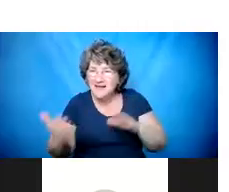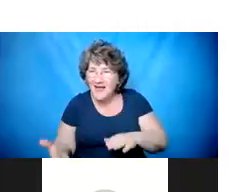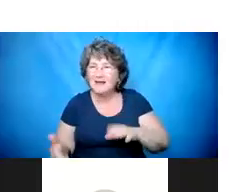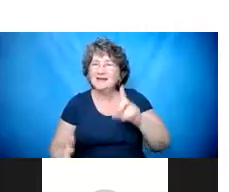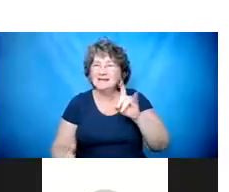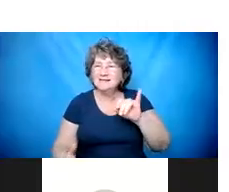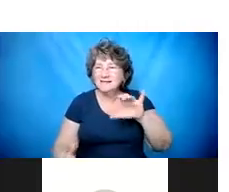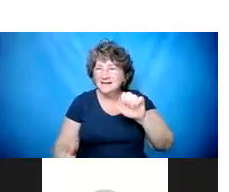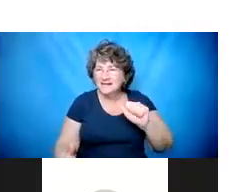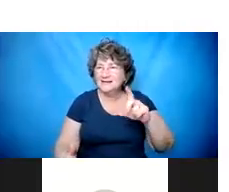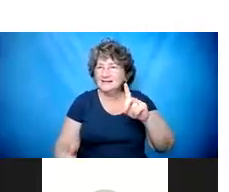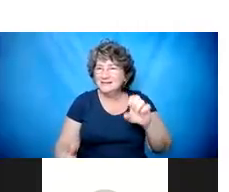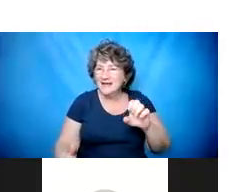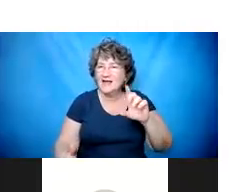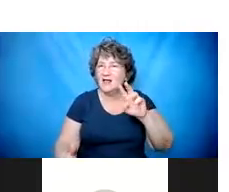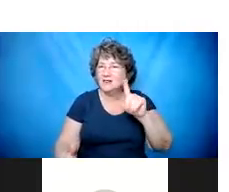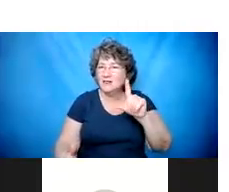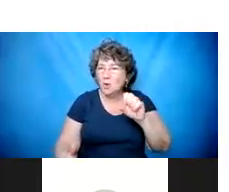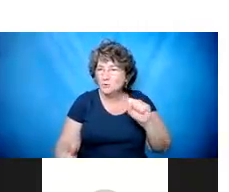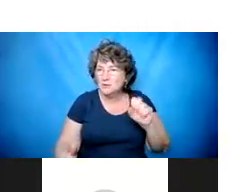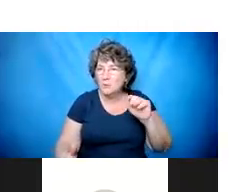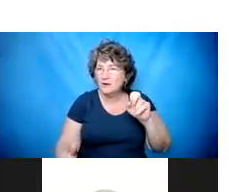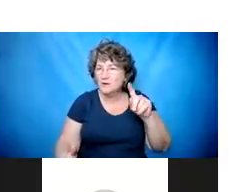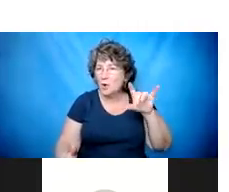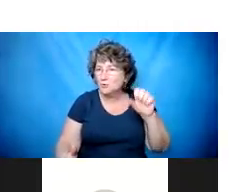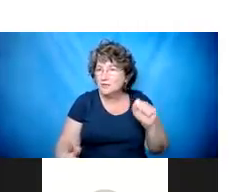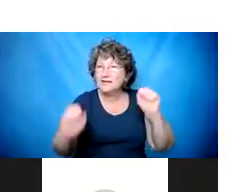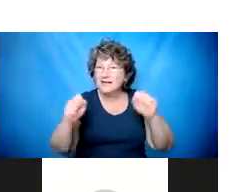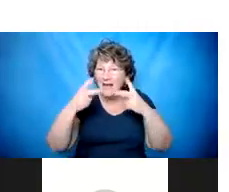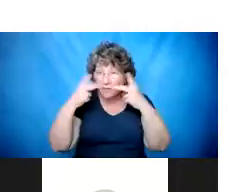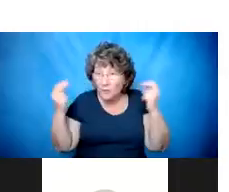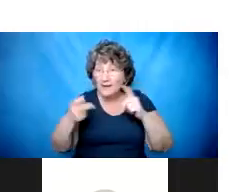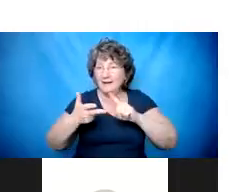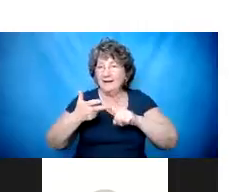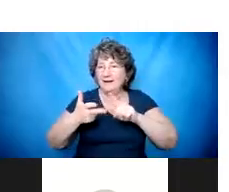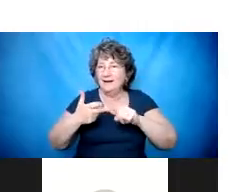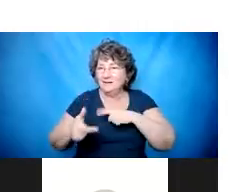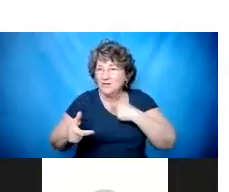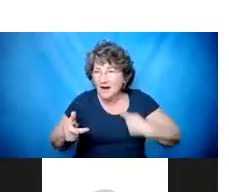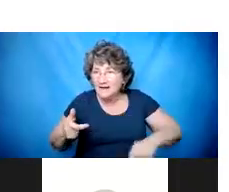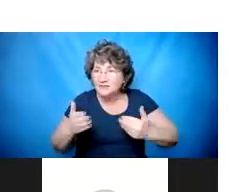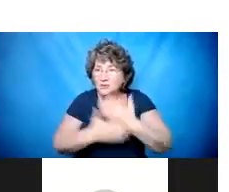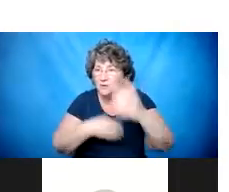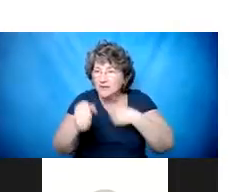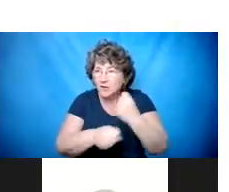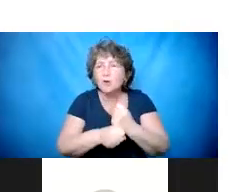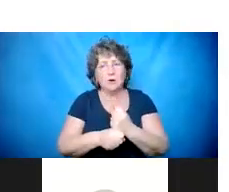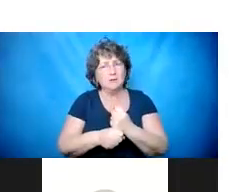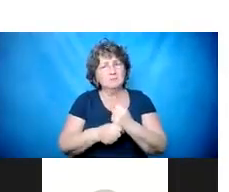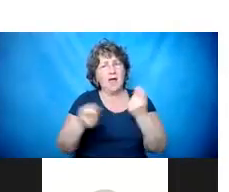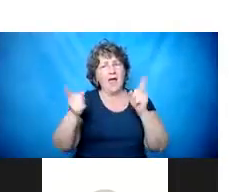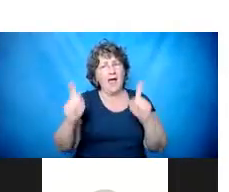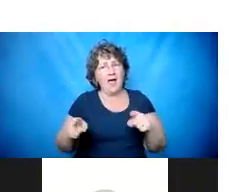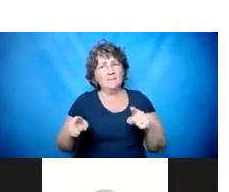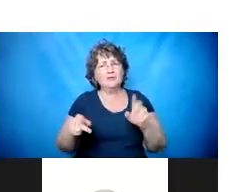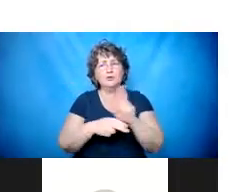You can have a Halloween celebration. You can do a Chinese New Year celebration. And these have all been done virtually. And we know that these things